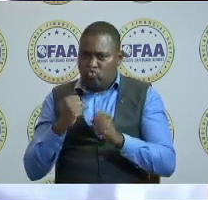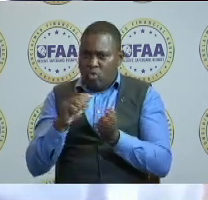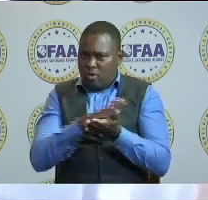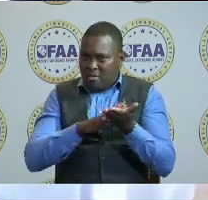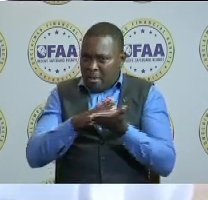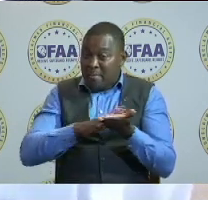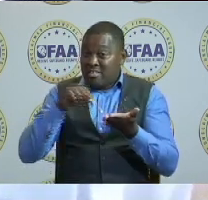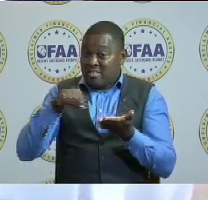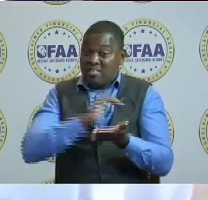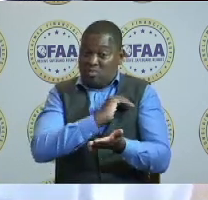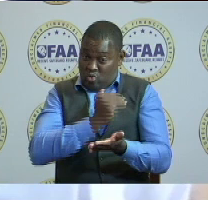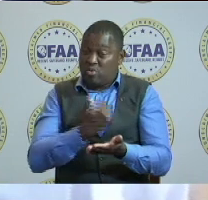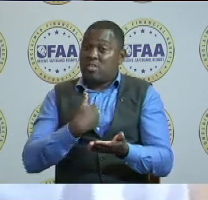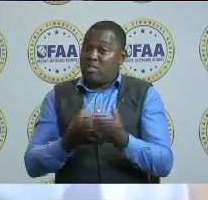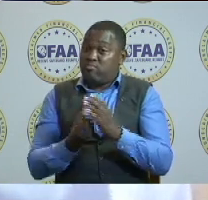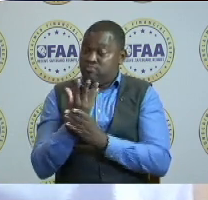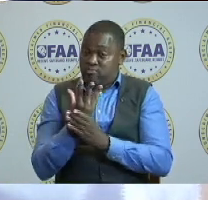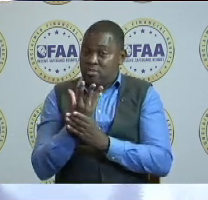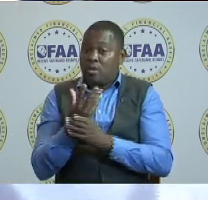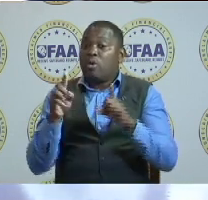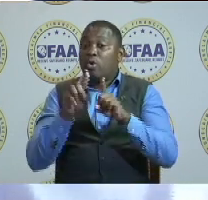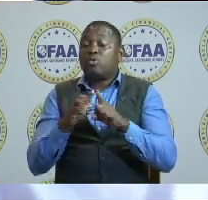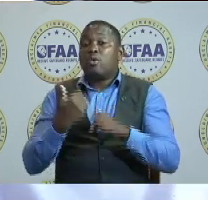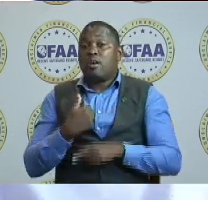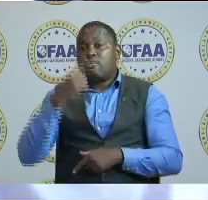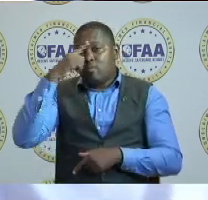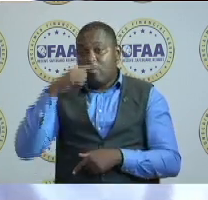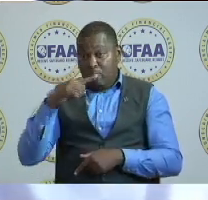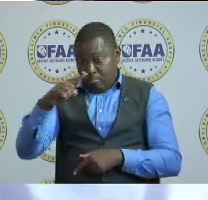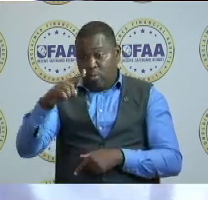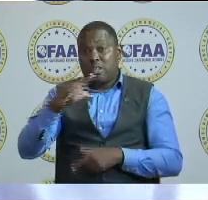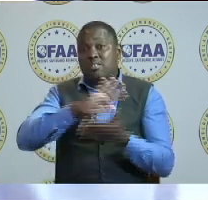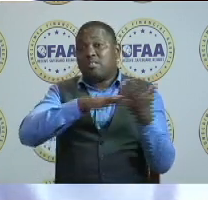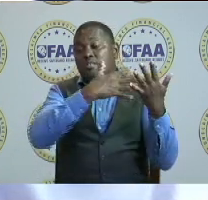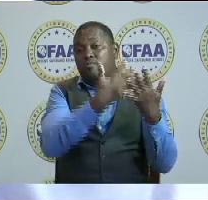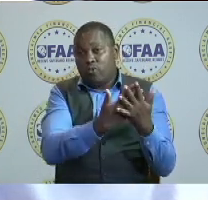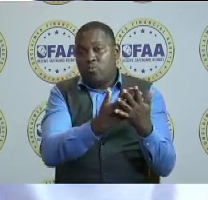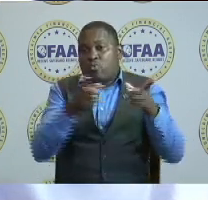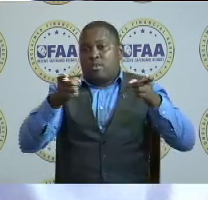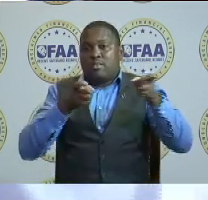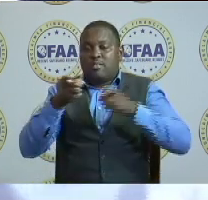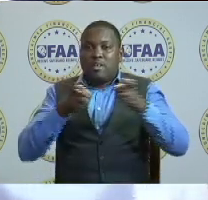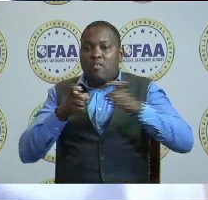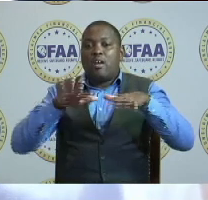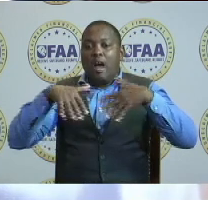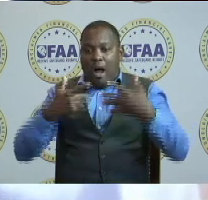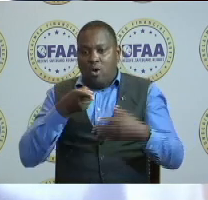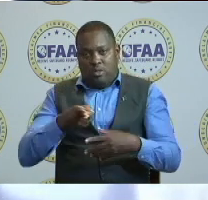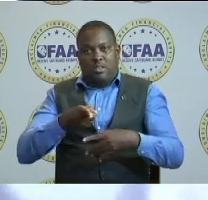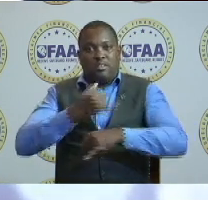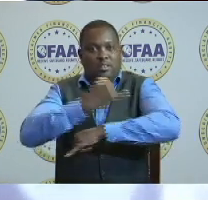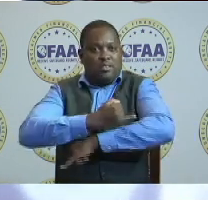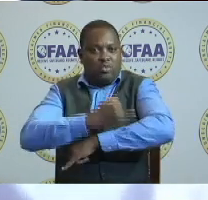established. There's a fairly solid policy framework that governs how this institution is run.